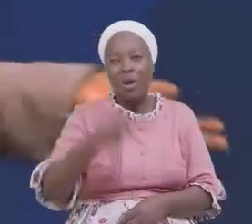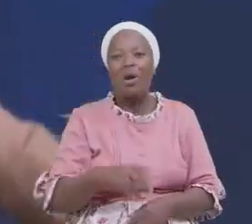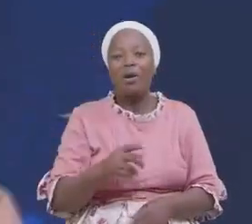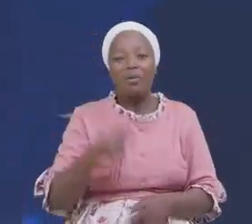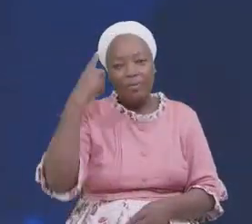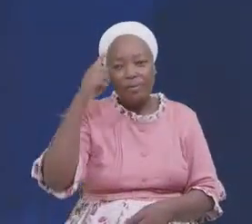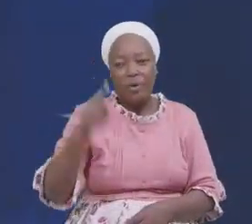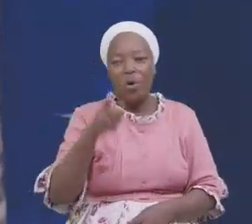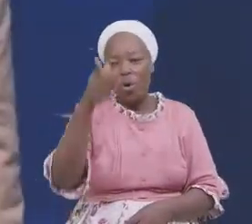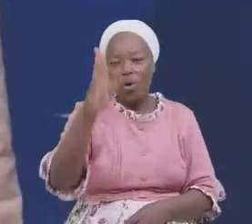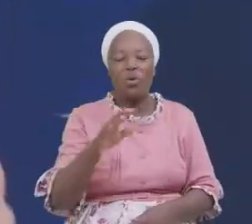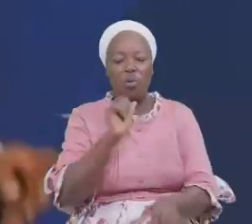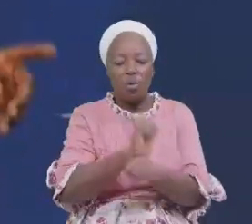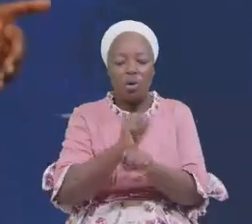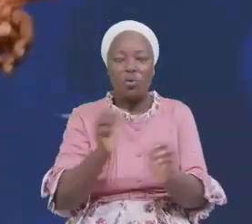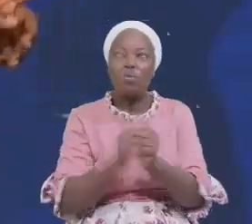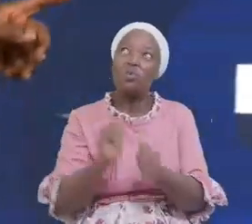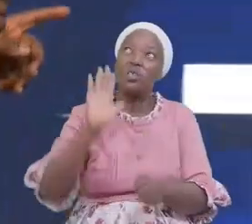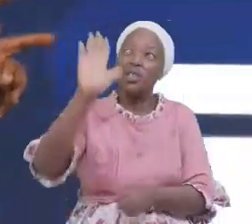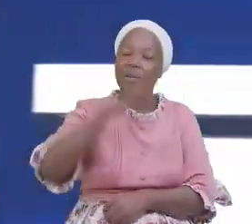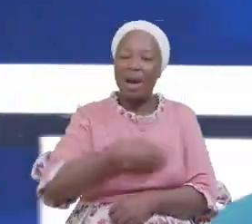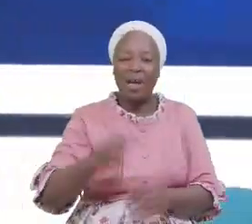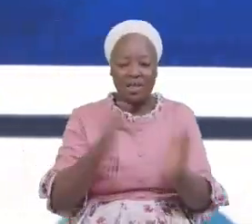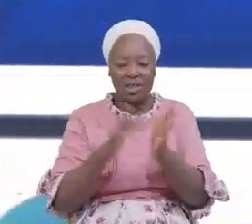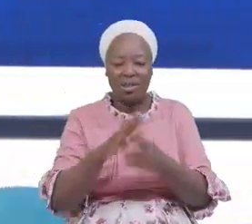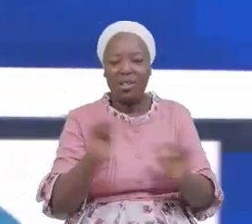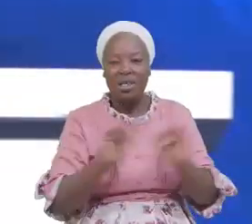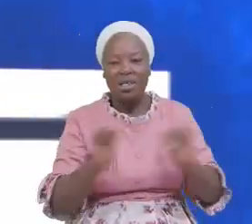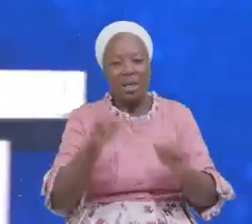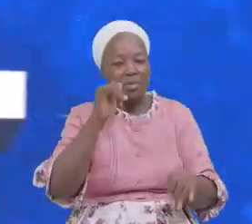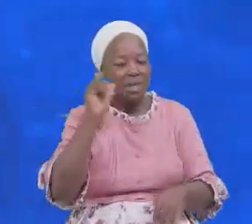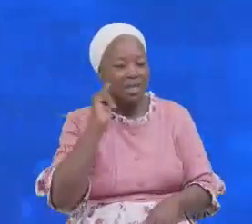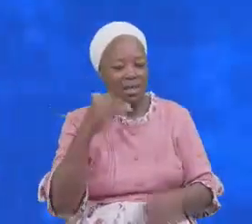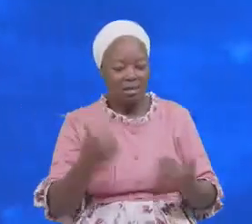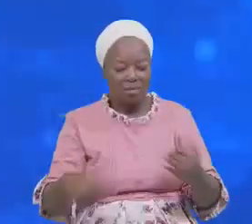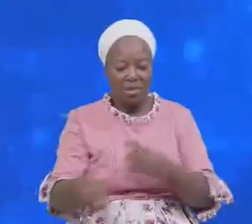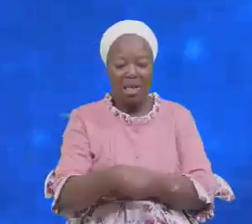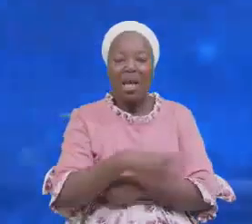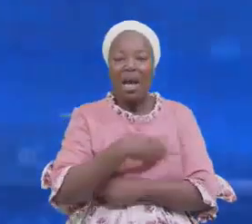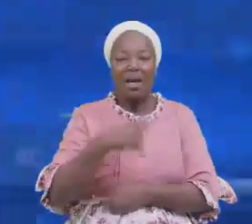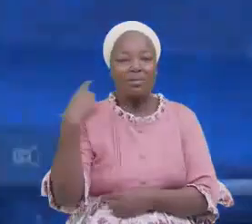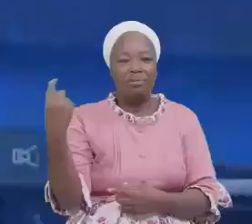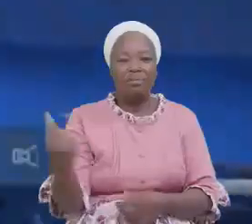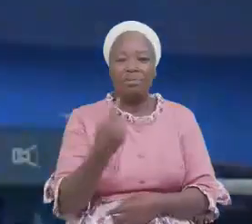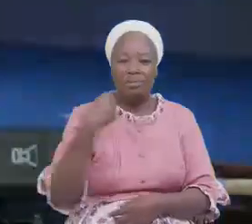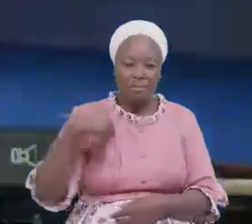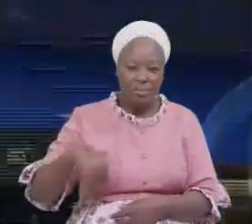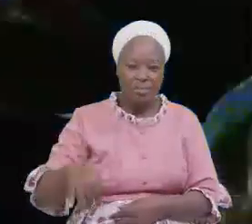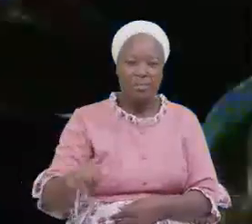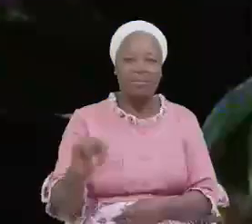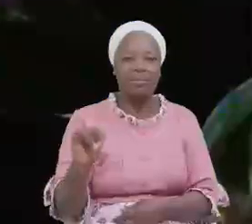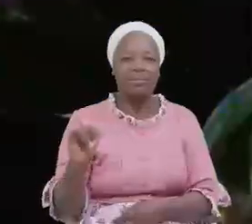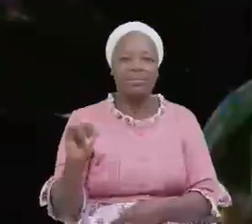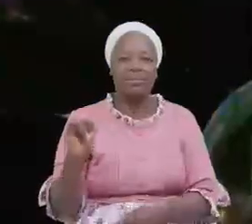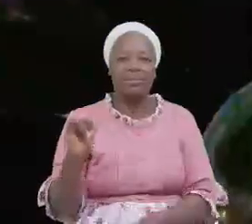was with him. And Jesus the same yesterday, today, and forever.